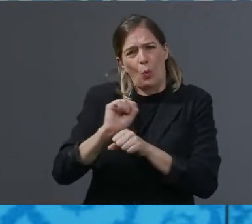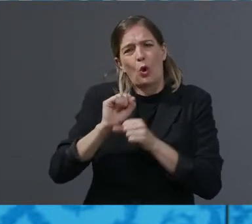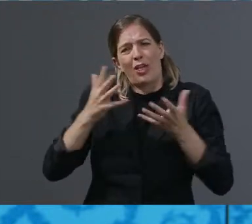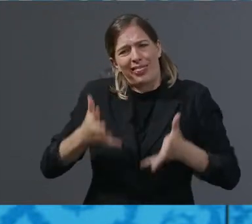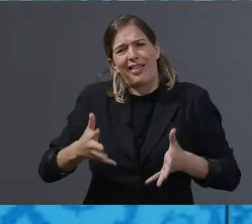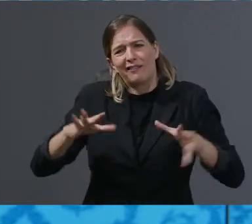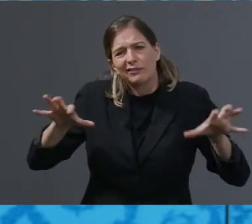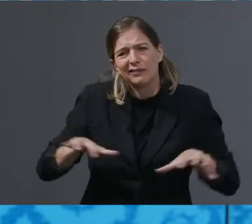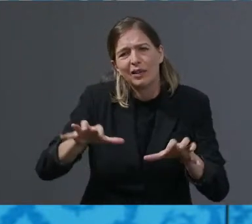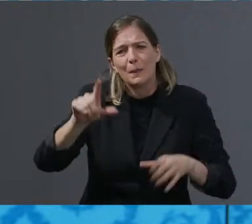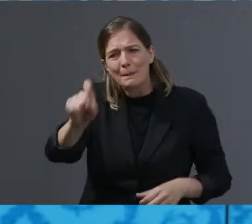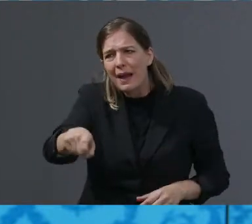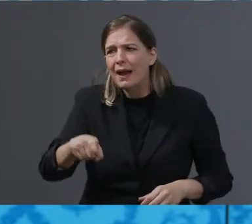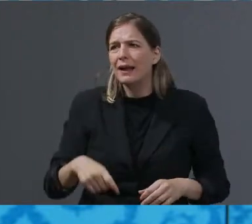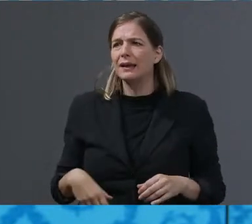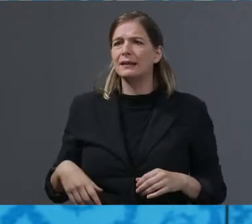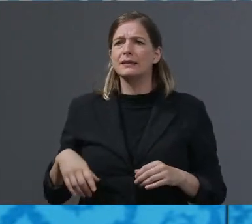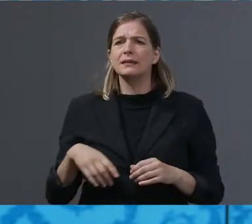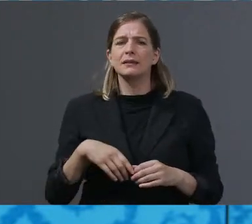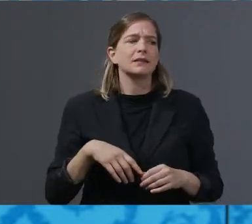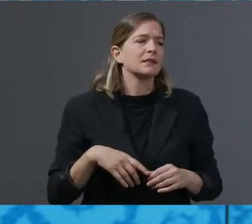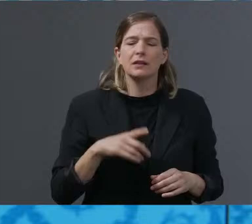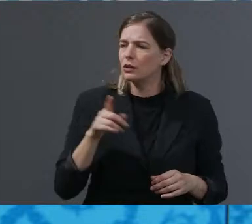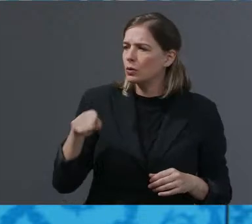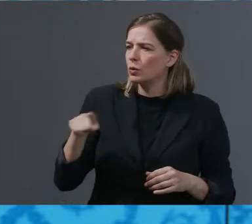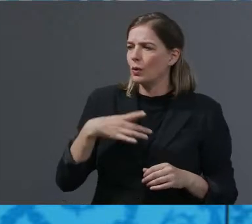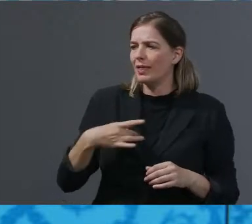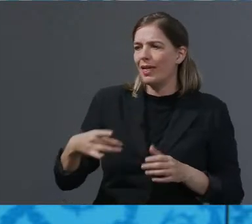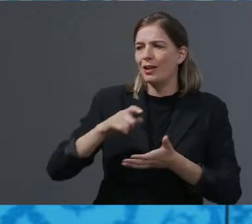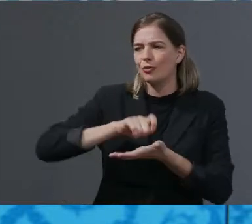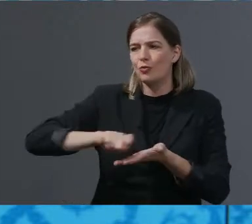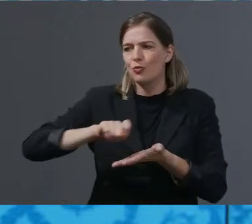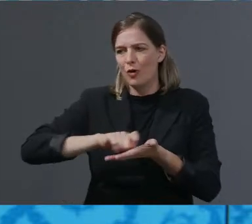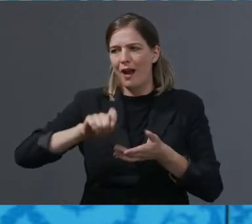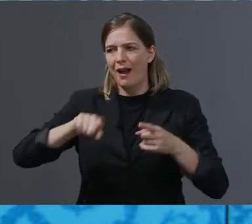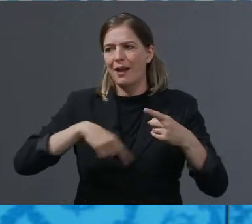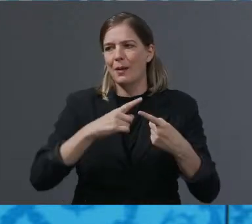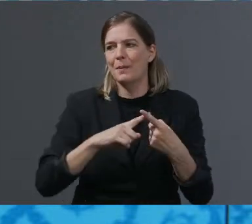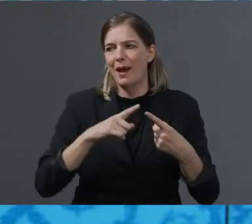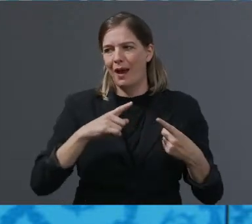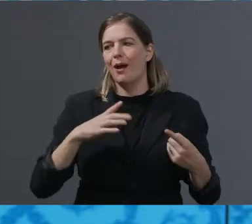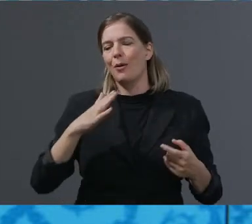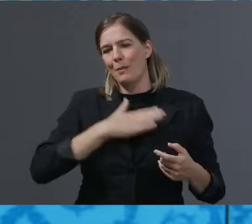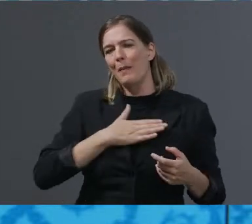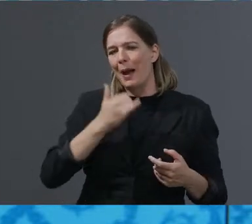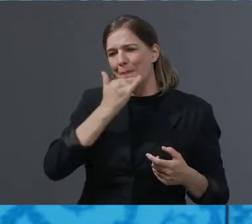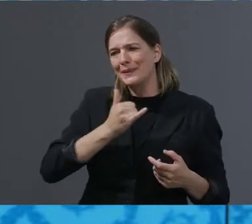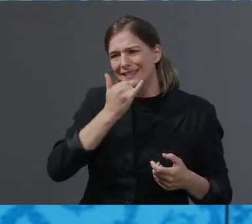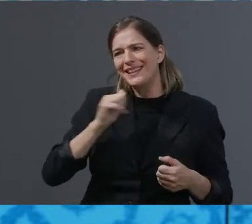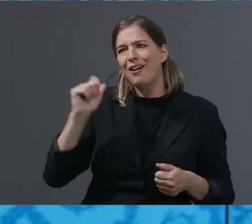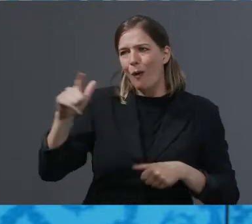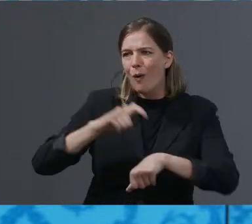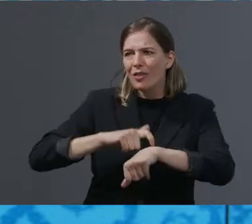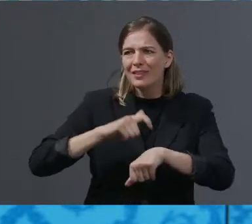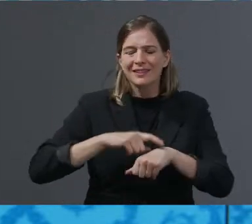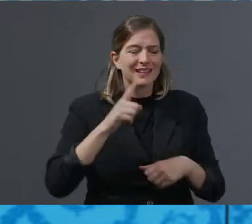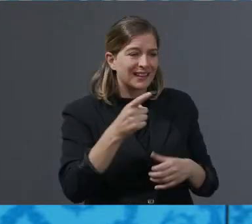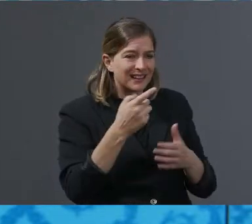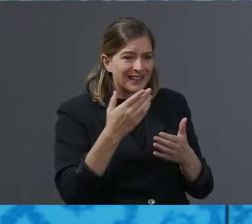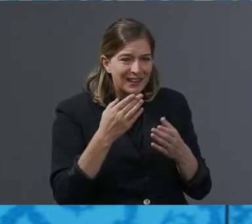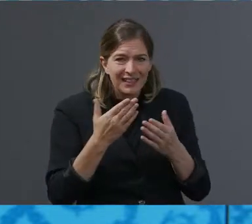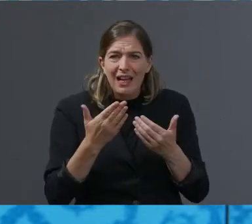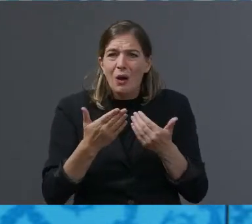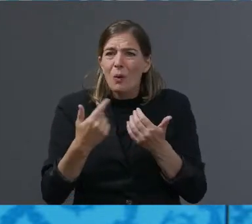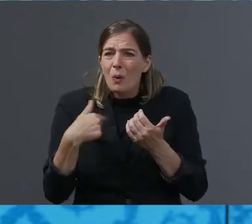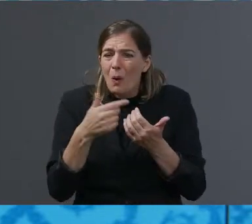So how do we you guys get like here? to write about them all the time. How did we get here? We're at more than 40,000 cases, almost 2,000 cases on average a